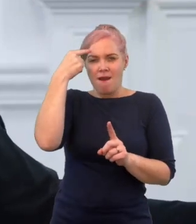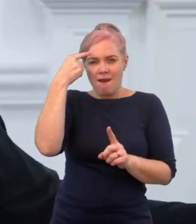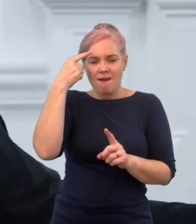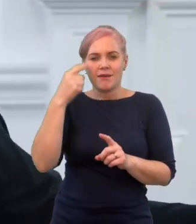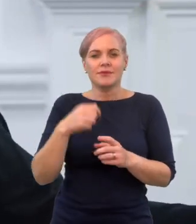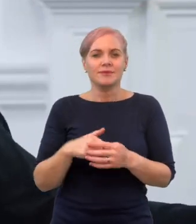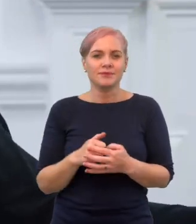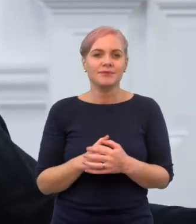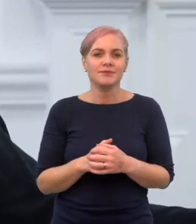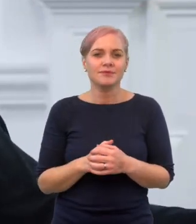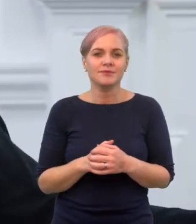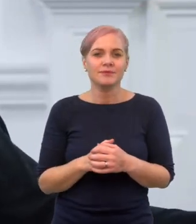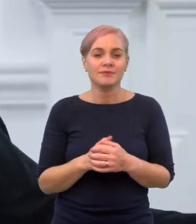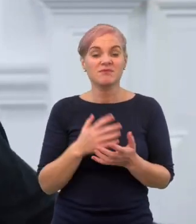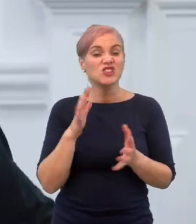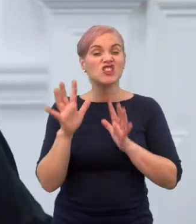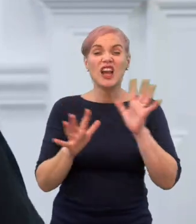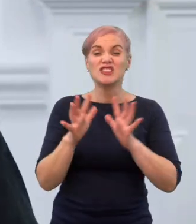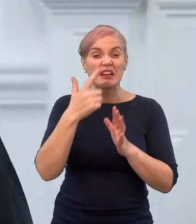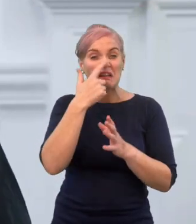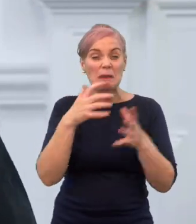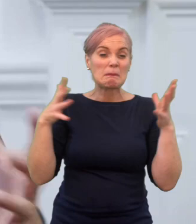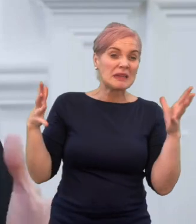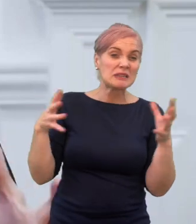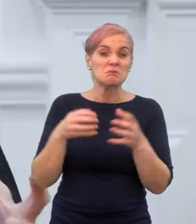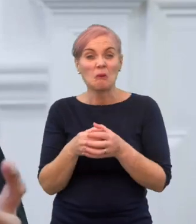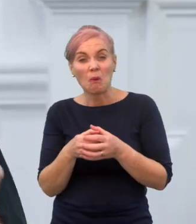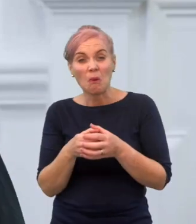character. And the gesture can be